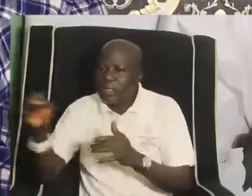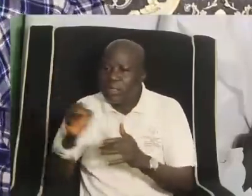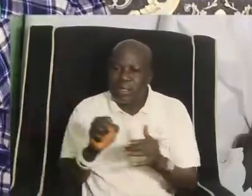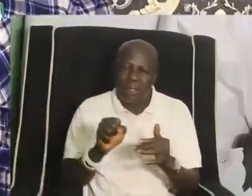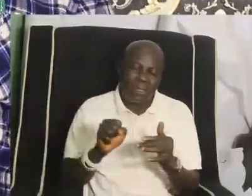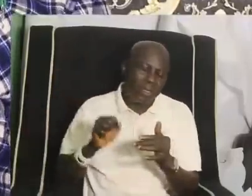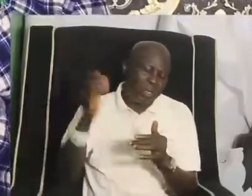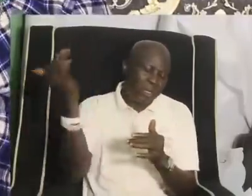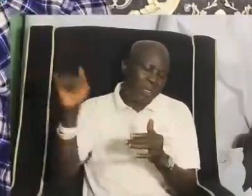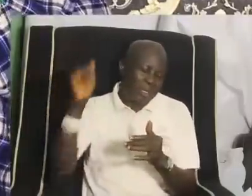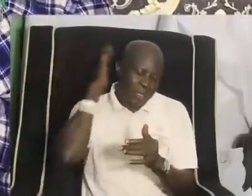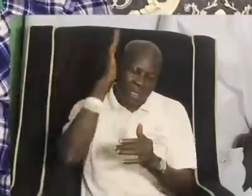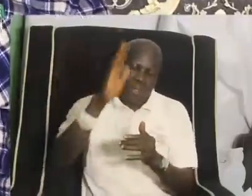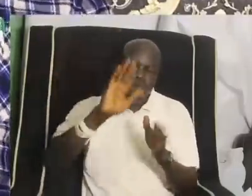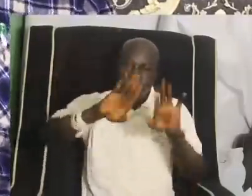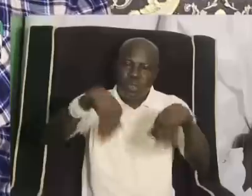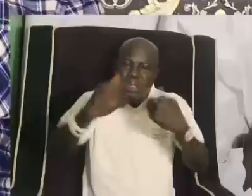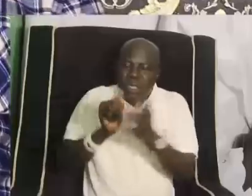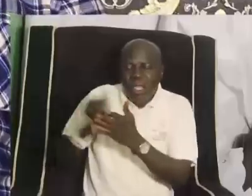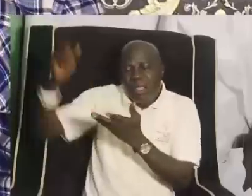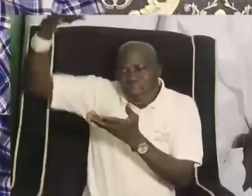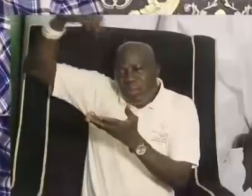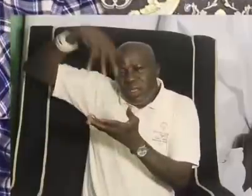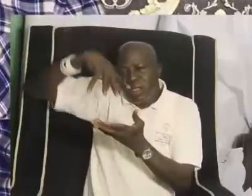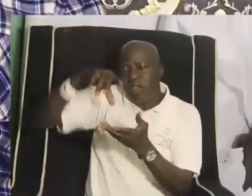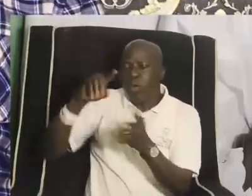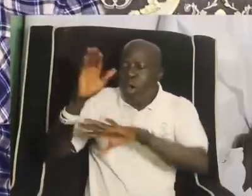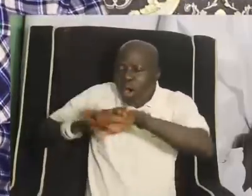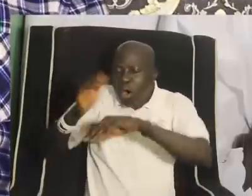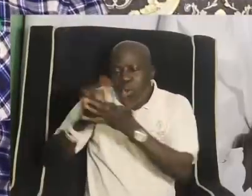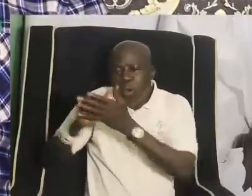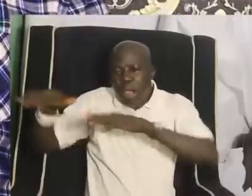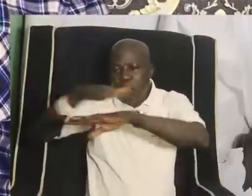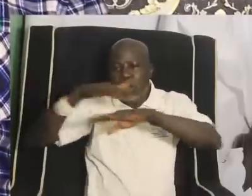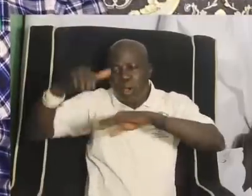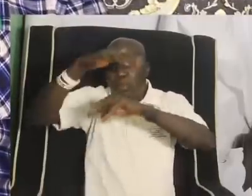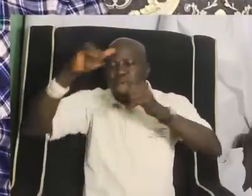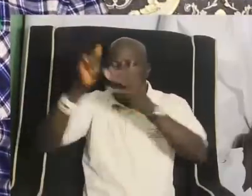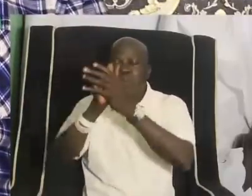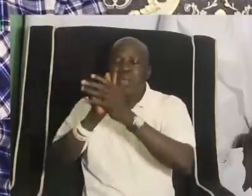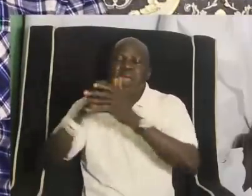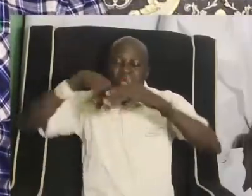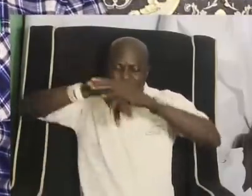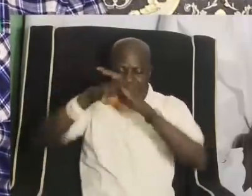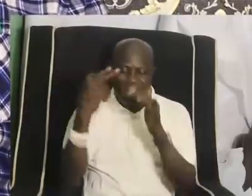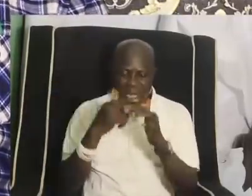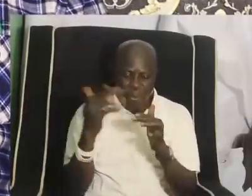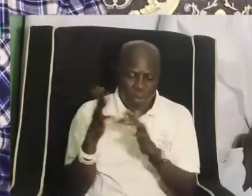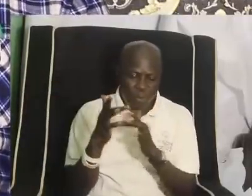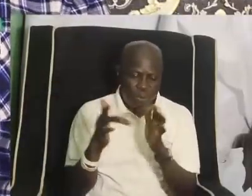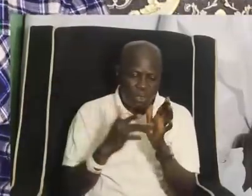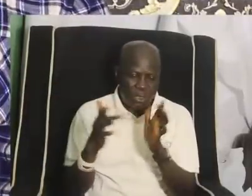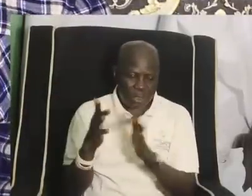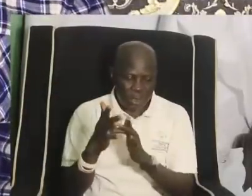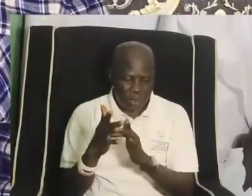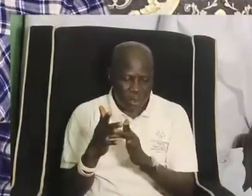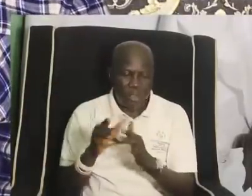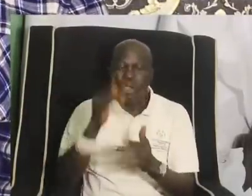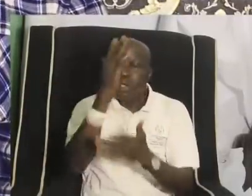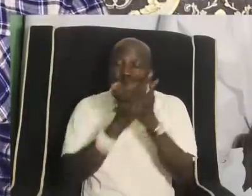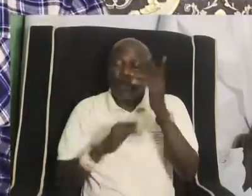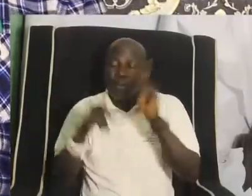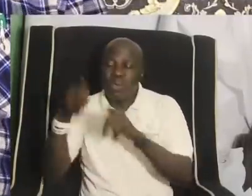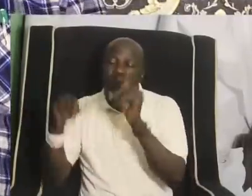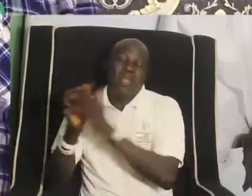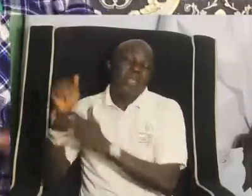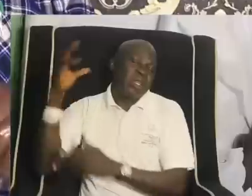your people. Go let you carry on. He will bless you with the blessing from heaven. Oh, man, like you can never say that. In the name of Jesus. And the camp will